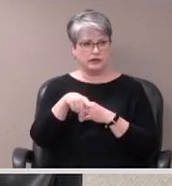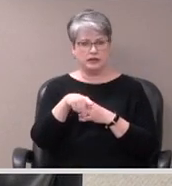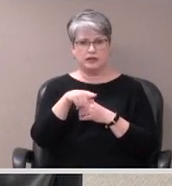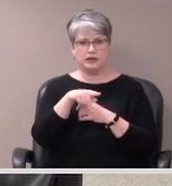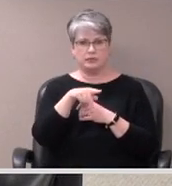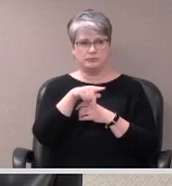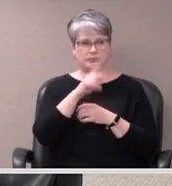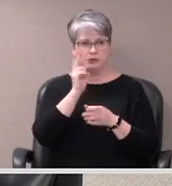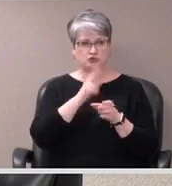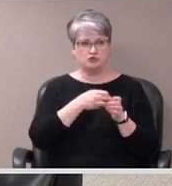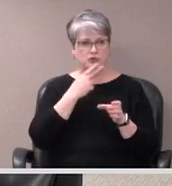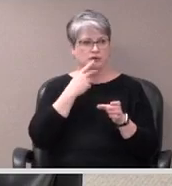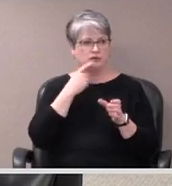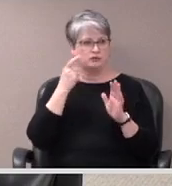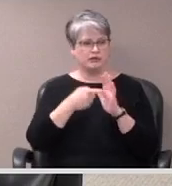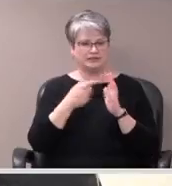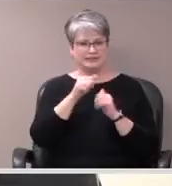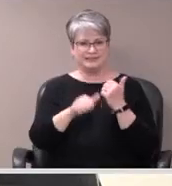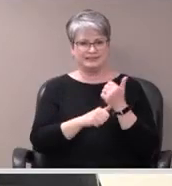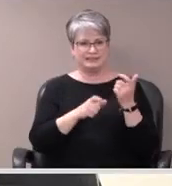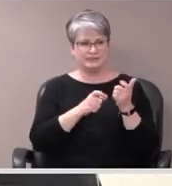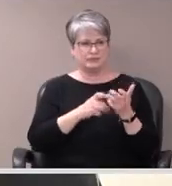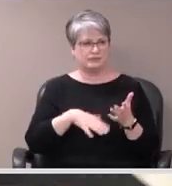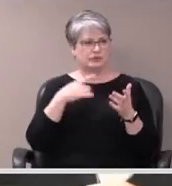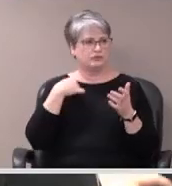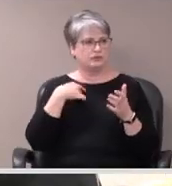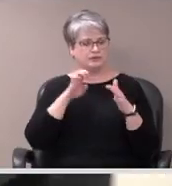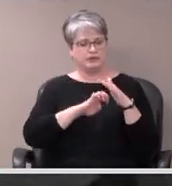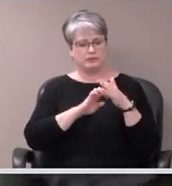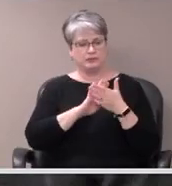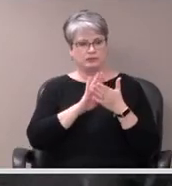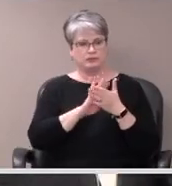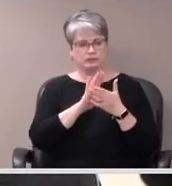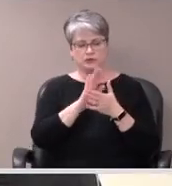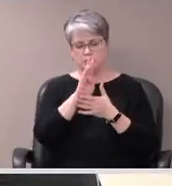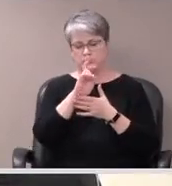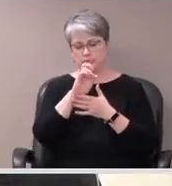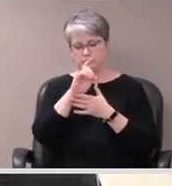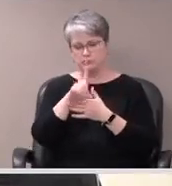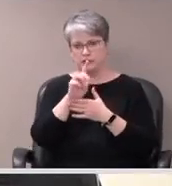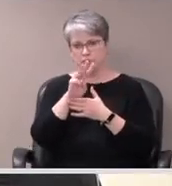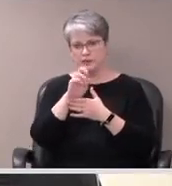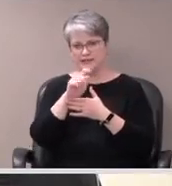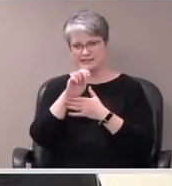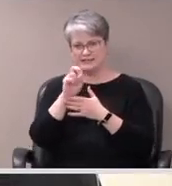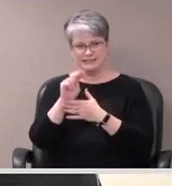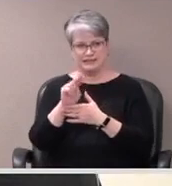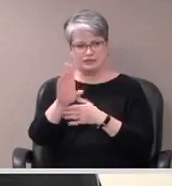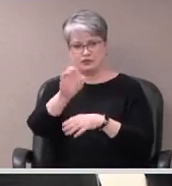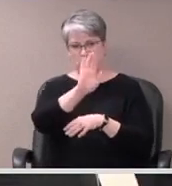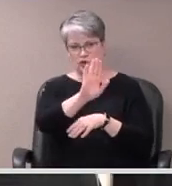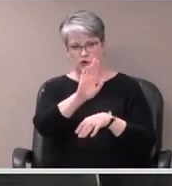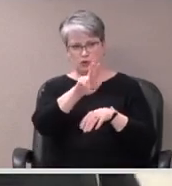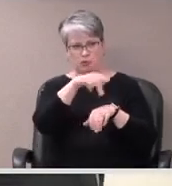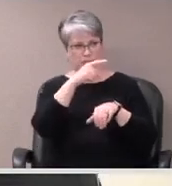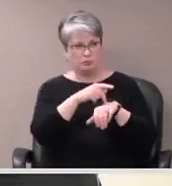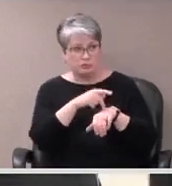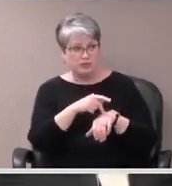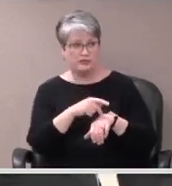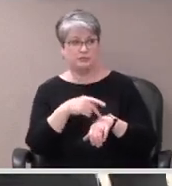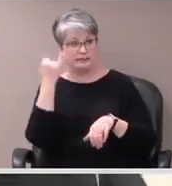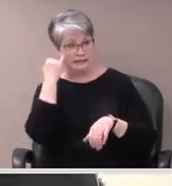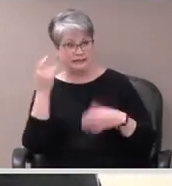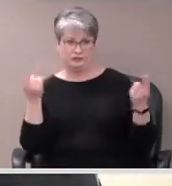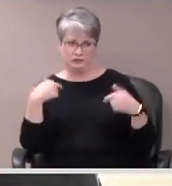Joining her in the recognition, Assistant Superintendent of Elementary Schools Brad Weston. And her principal, if she was able to make it,